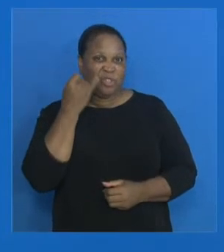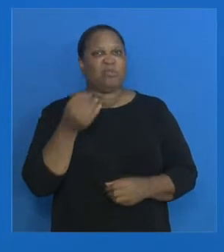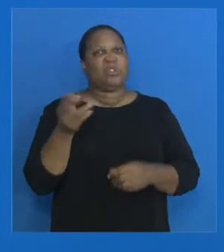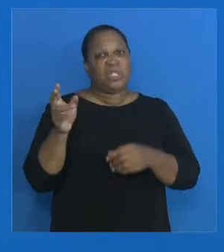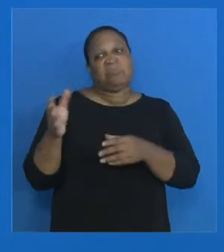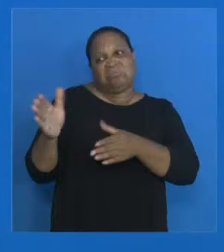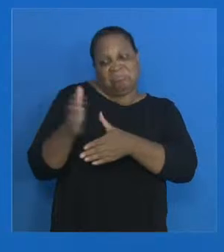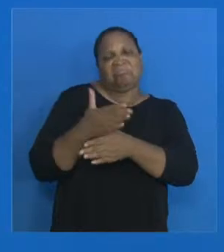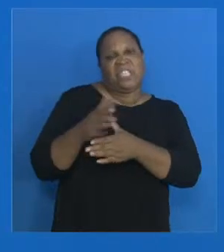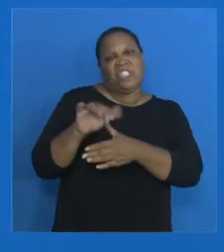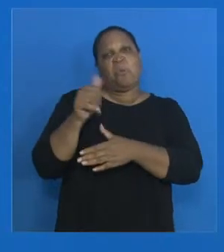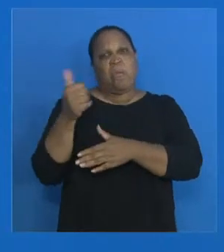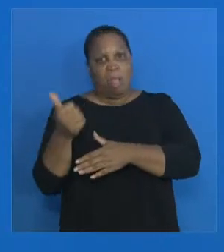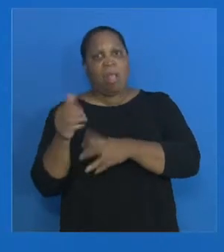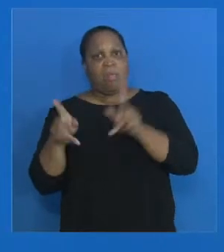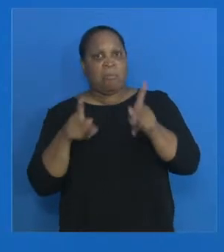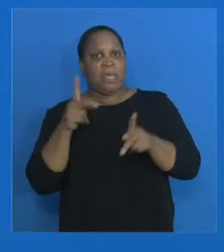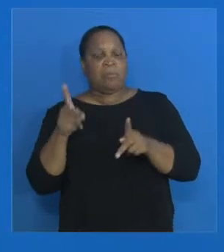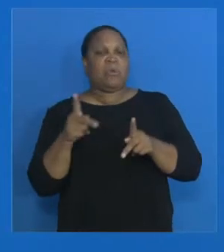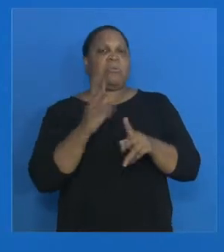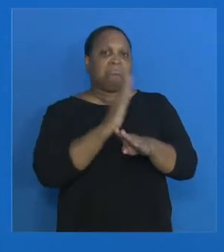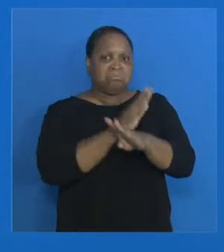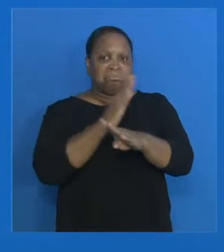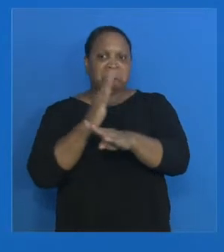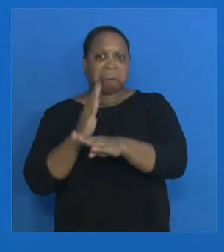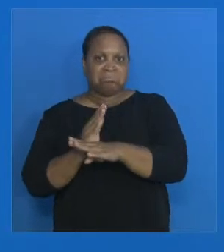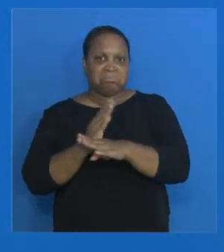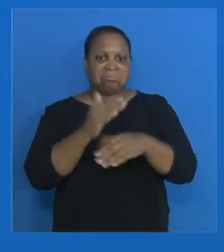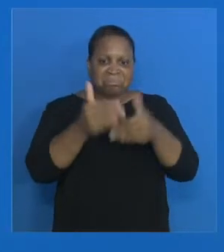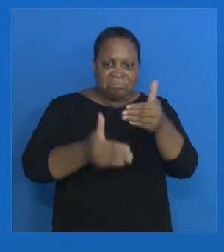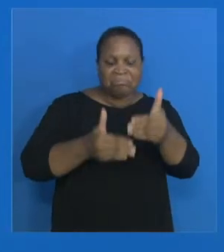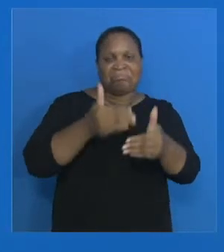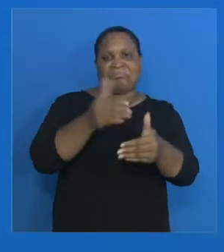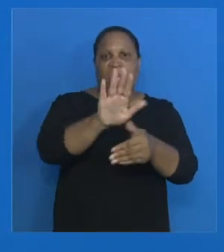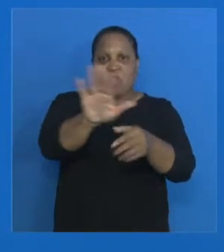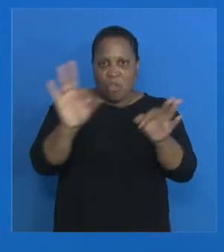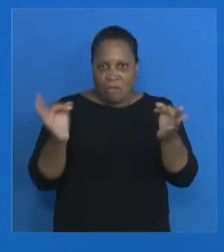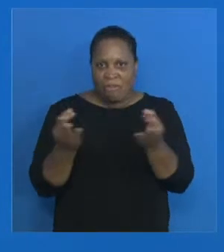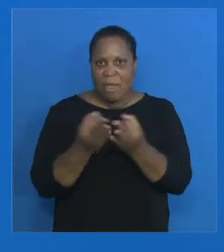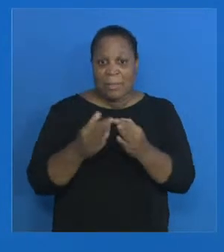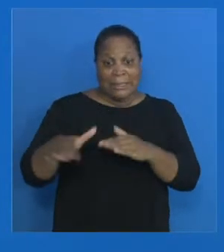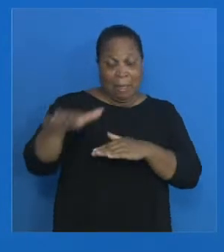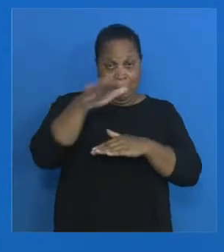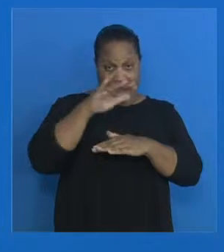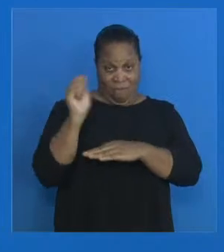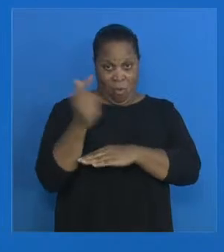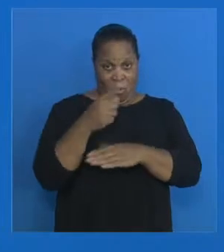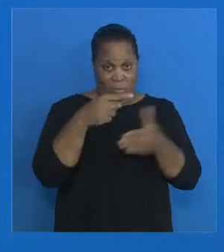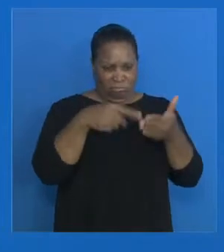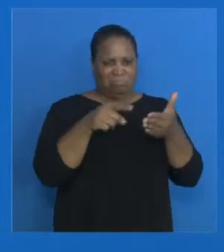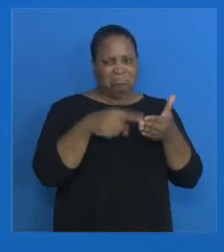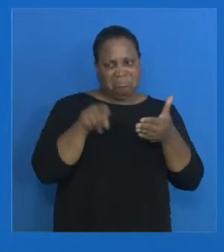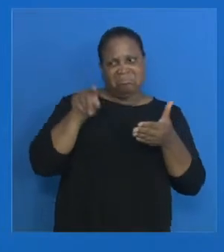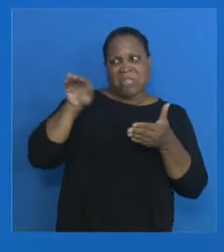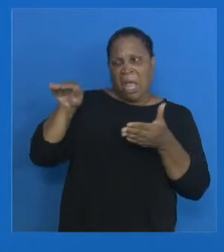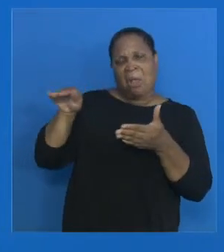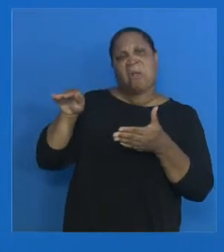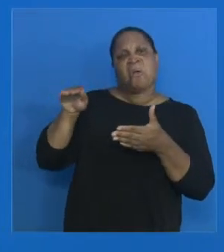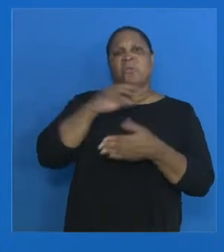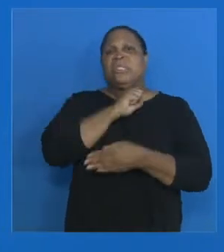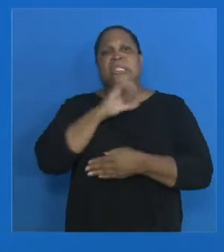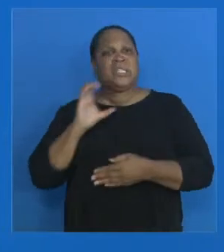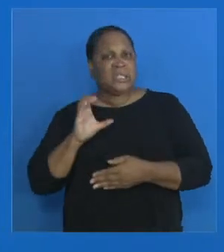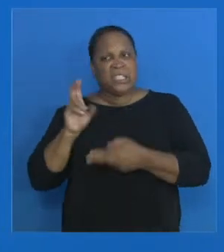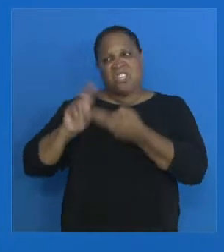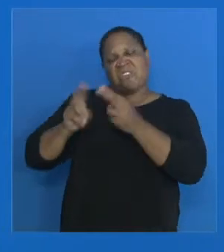others. Please take steps to protect your families. And above all, check on your neighbors, our seniors,